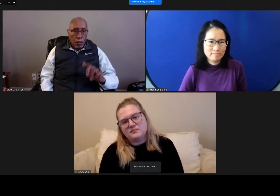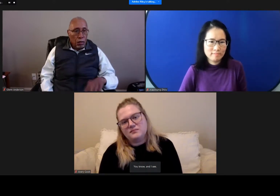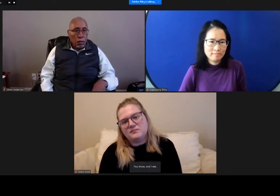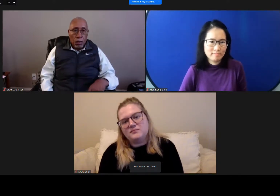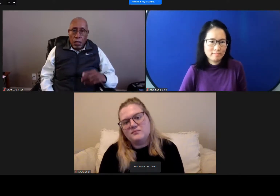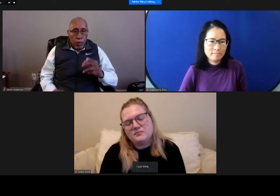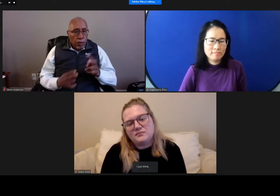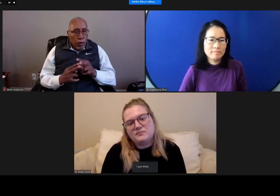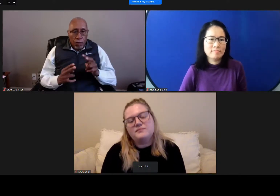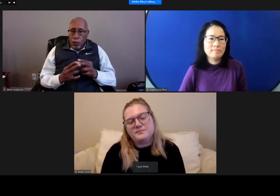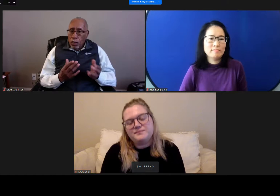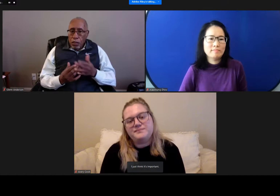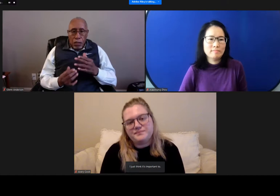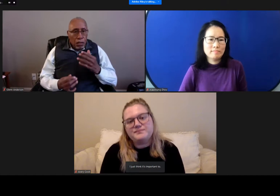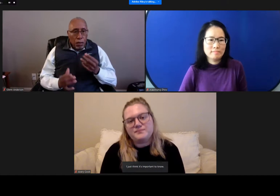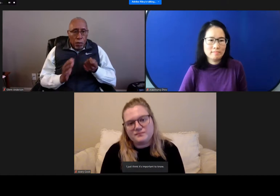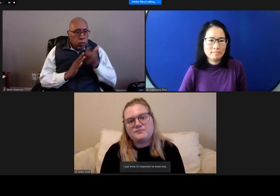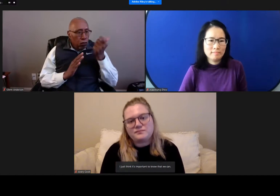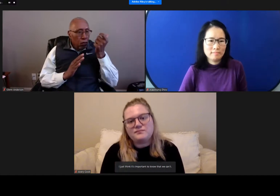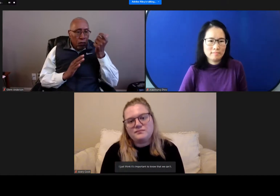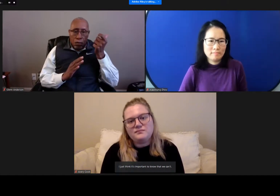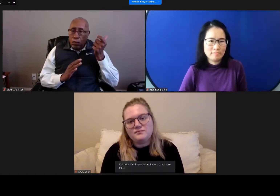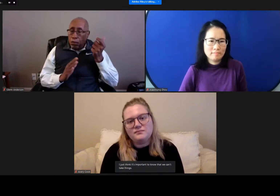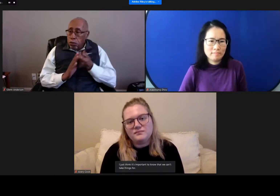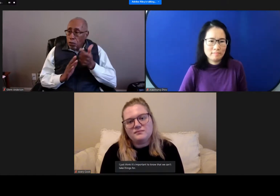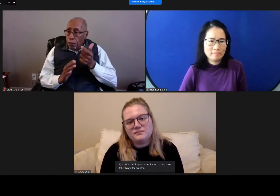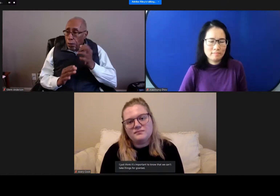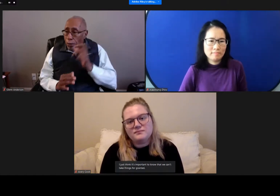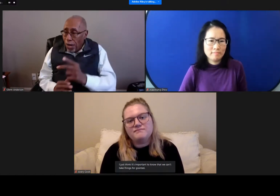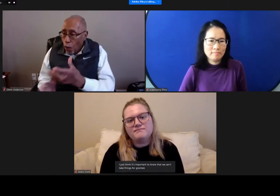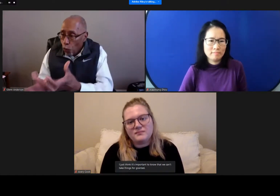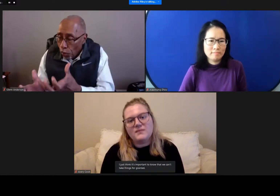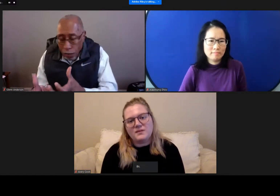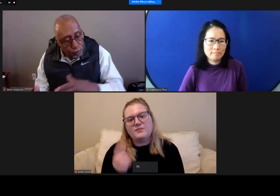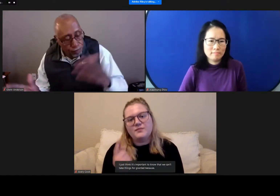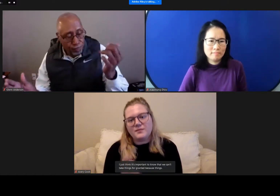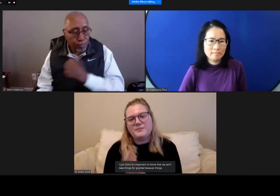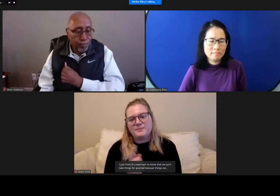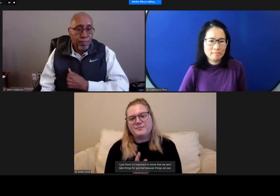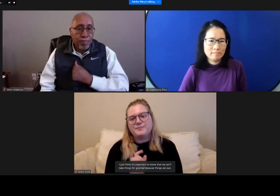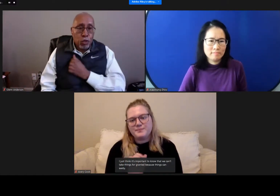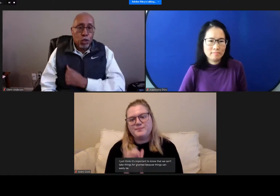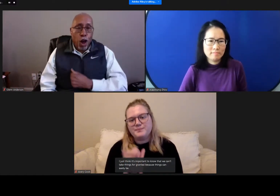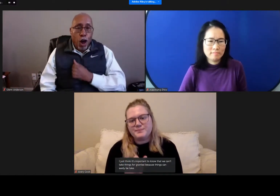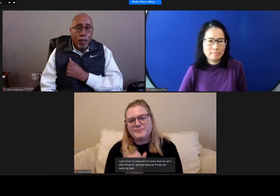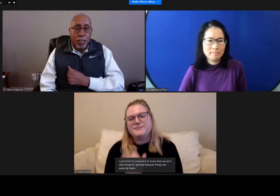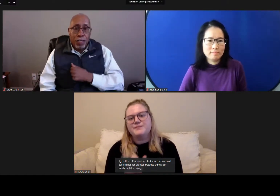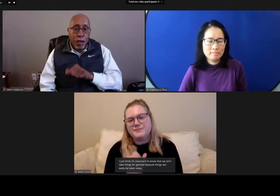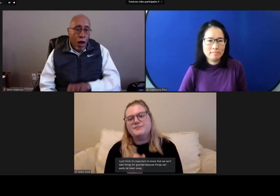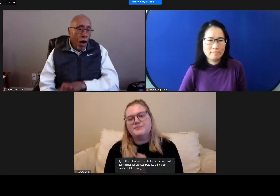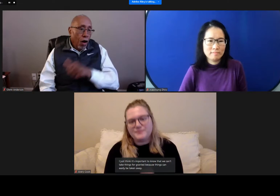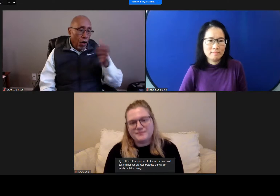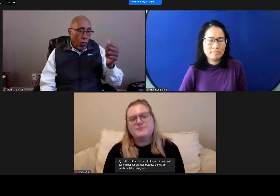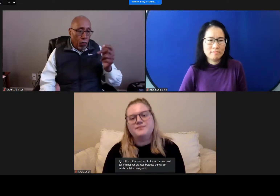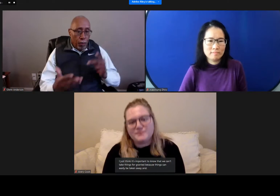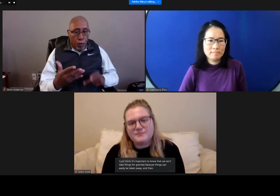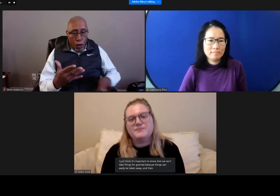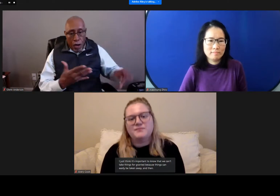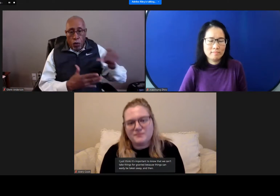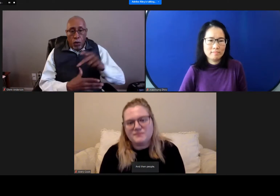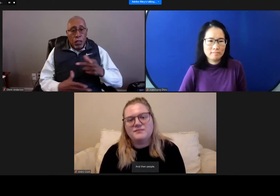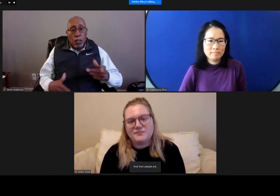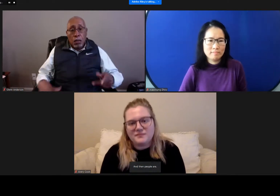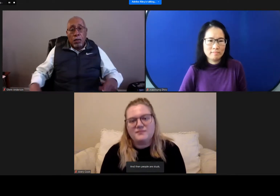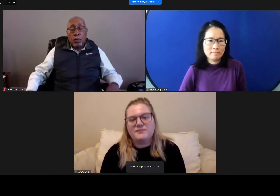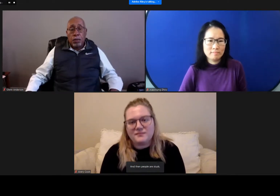I just think it's important to know that we can't take things for granted, because things can easily be taken away. And then people